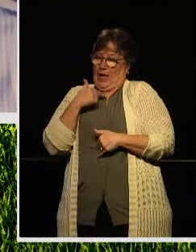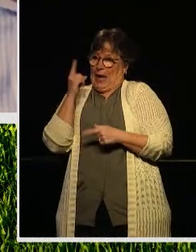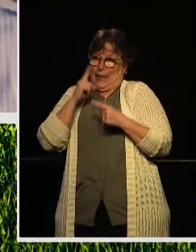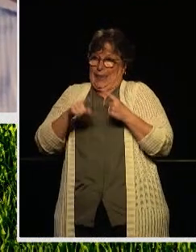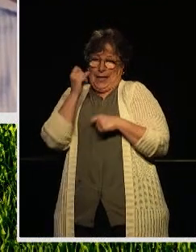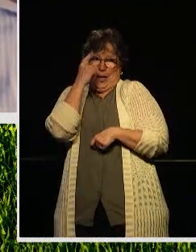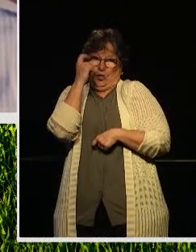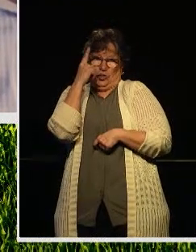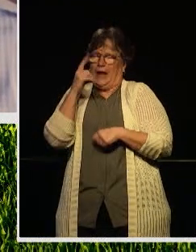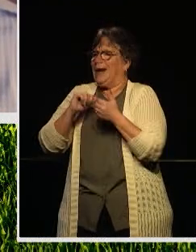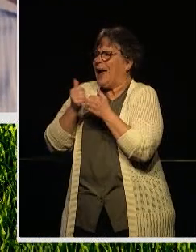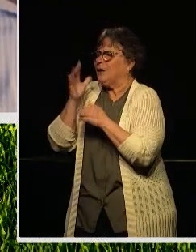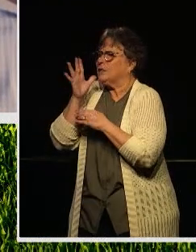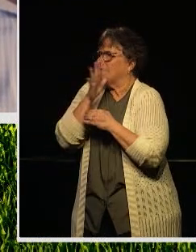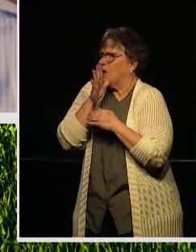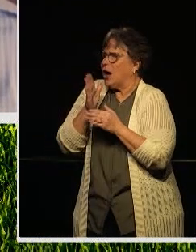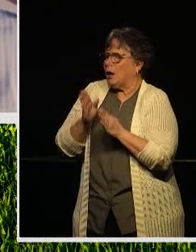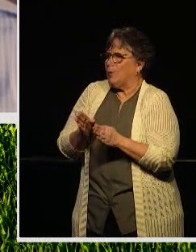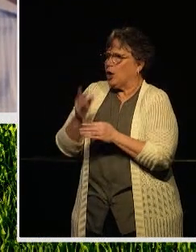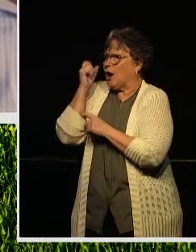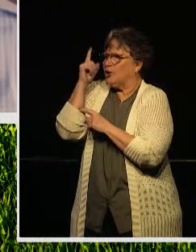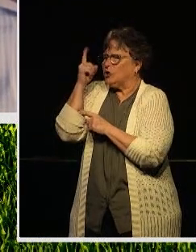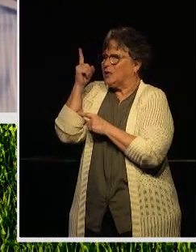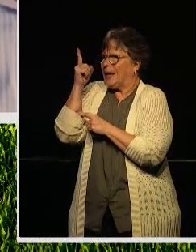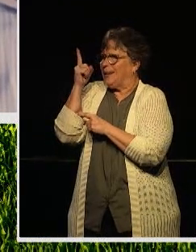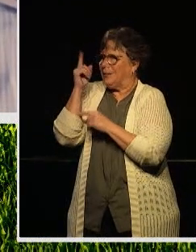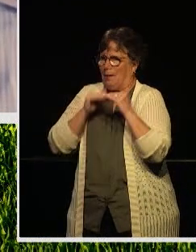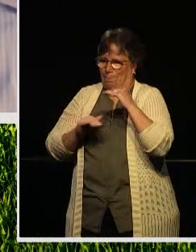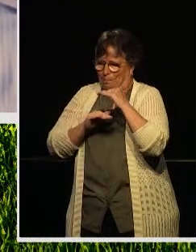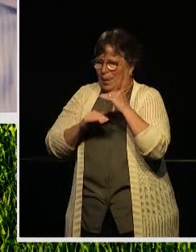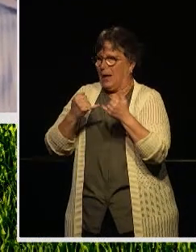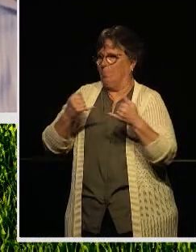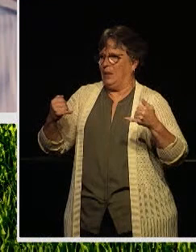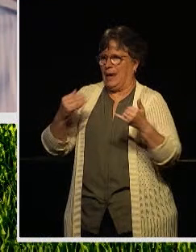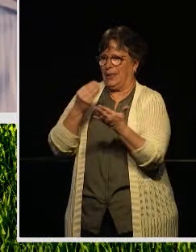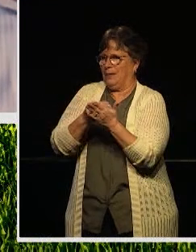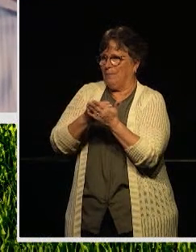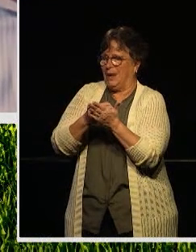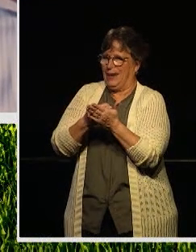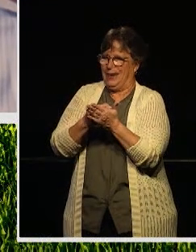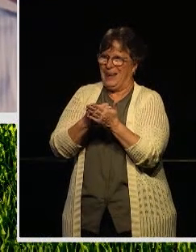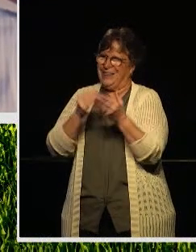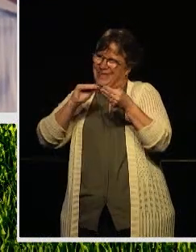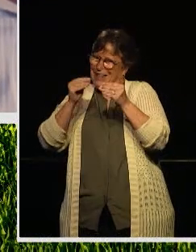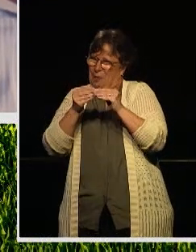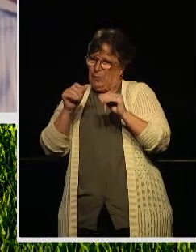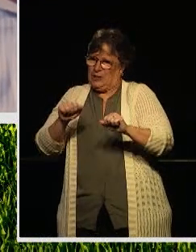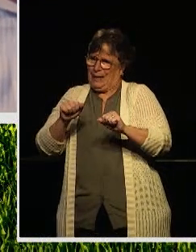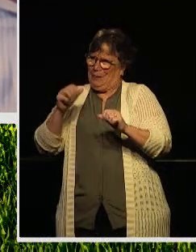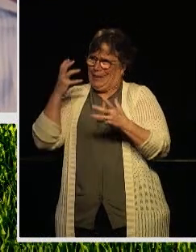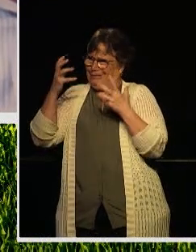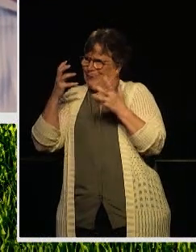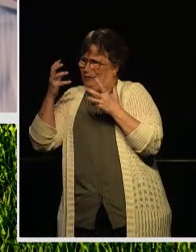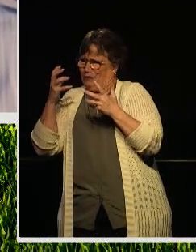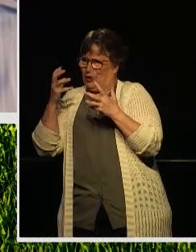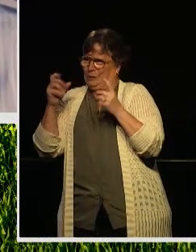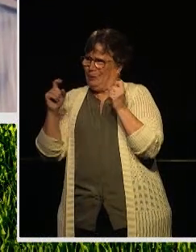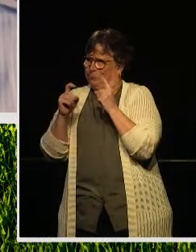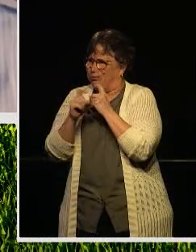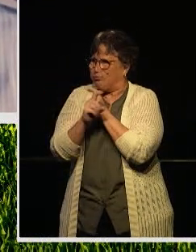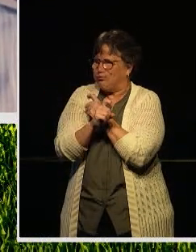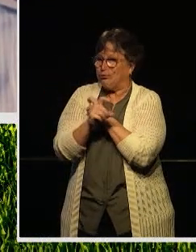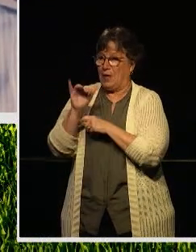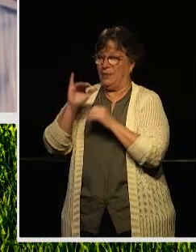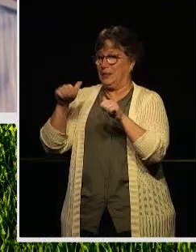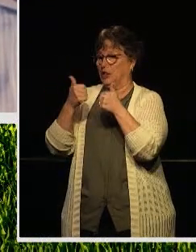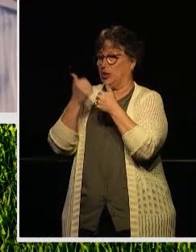see that dollar actually flow through to the bottom line, right? And it can't be fuzzy numbers. And that's a bit of the challenge in the industry, right? I think you have to